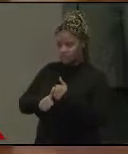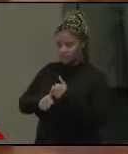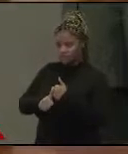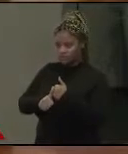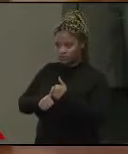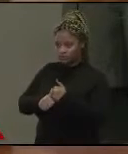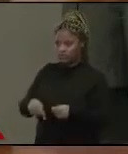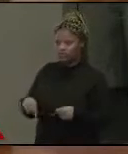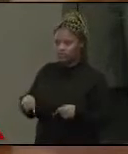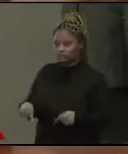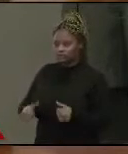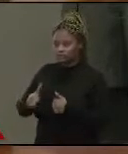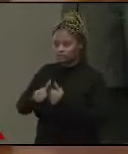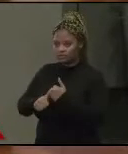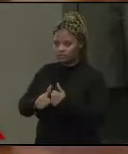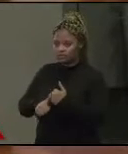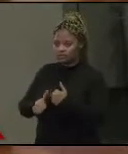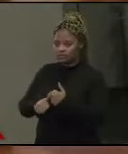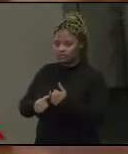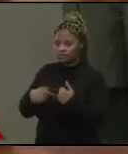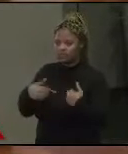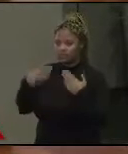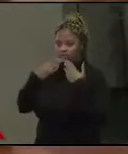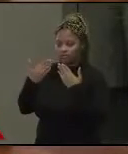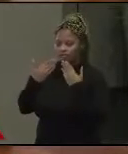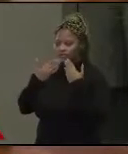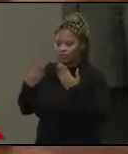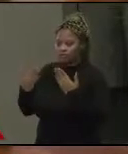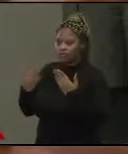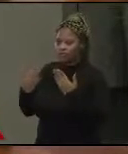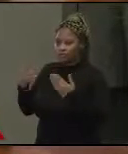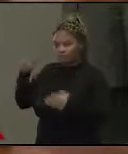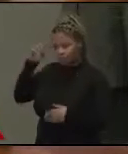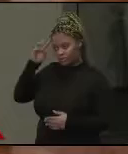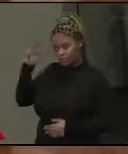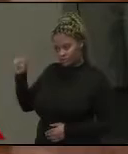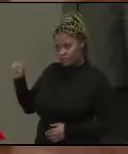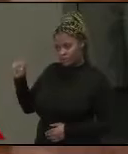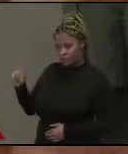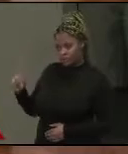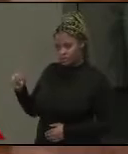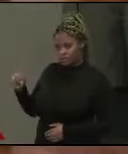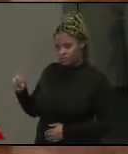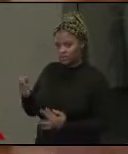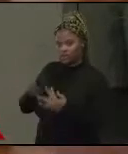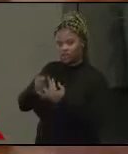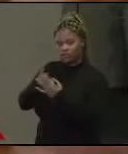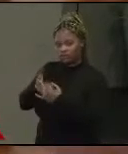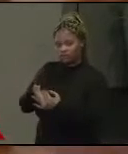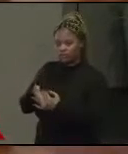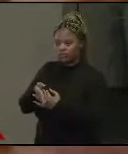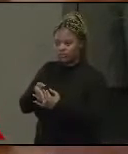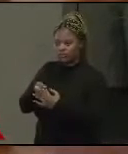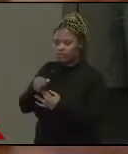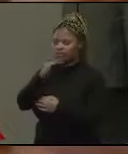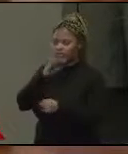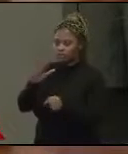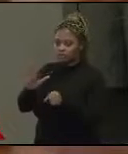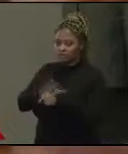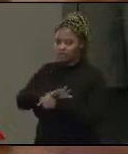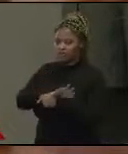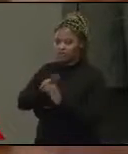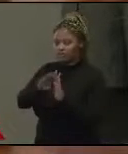the contribution and the good deeds of Utatu Mandela through meaningful programs. It must be